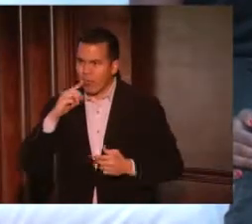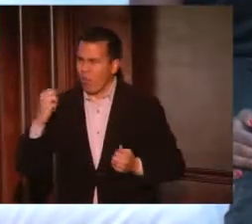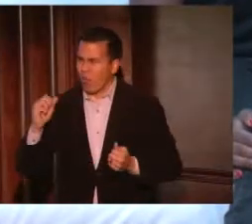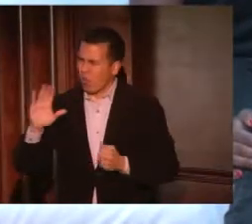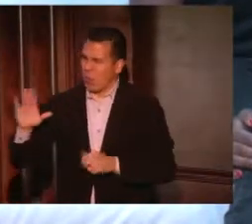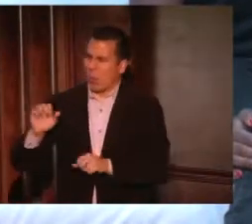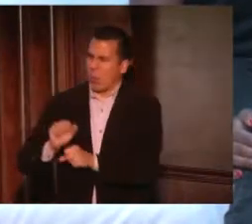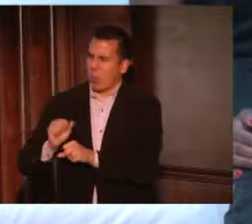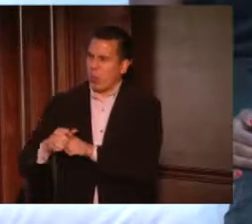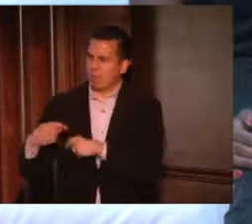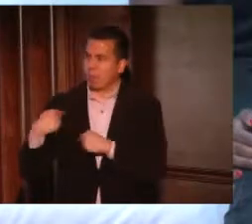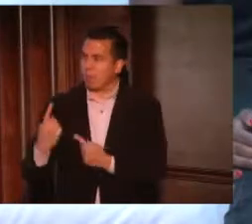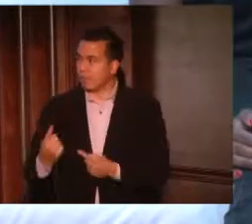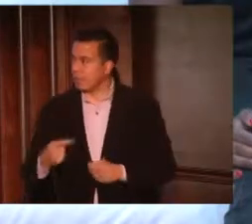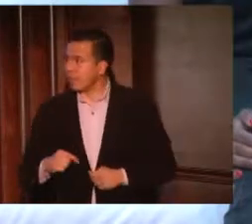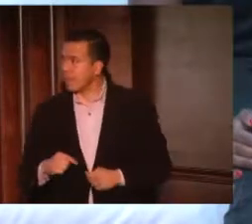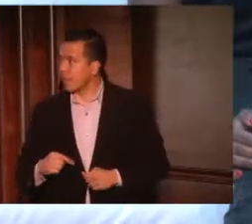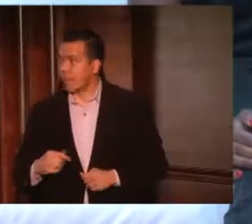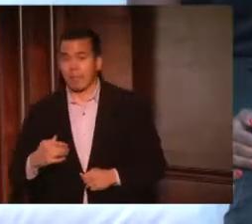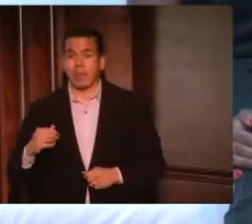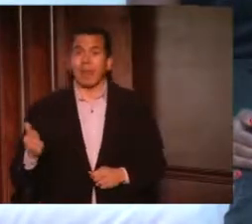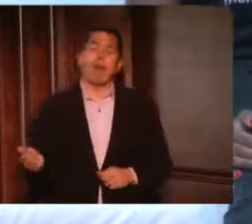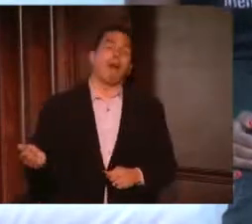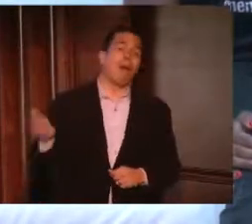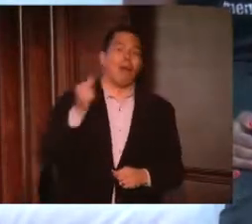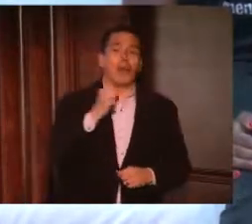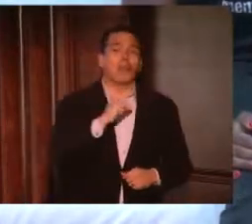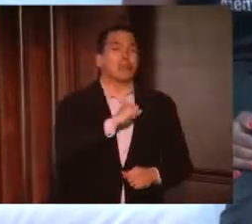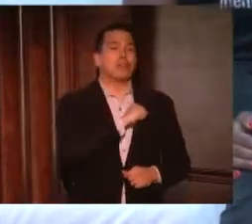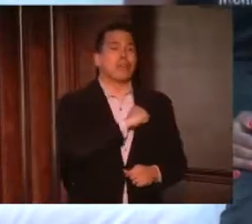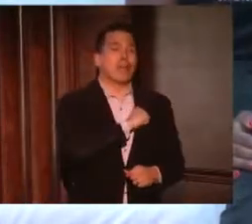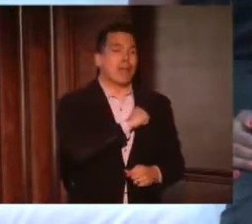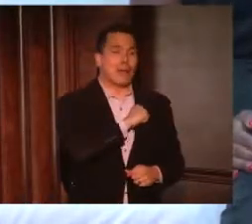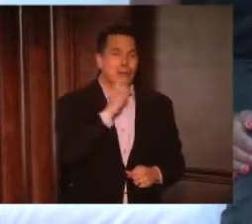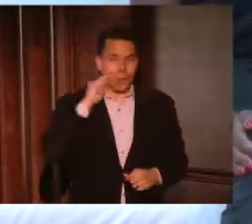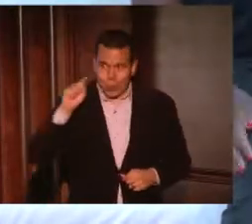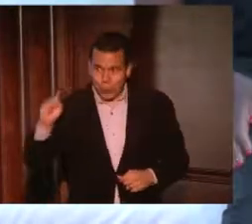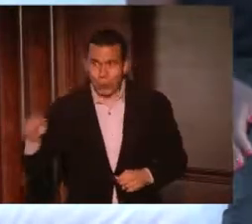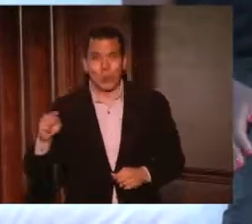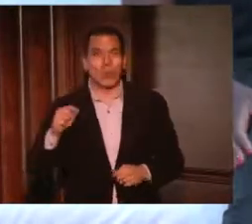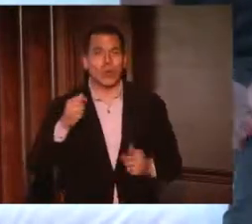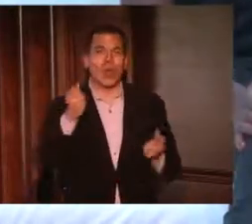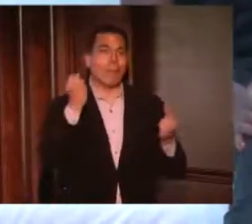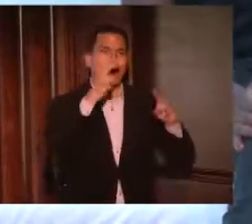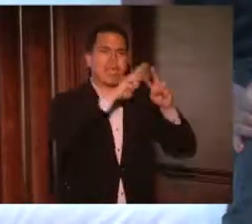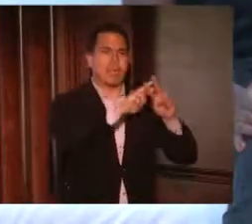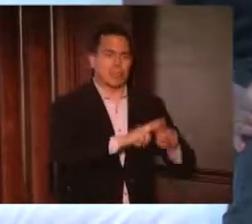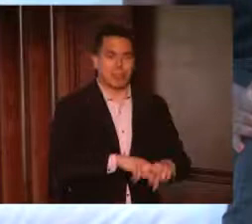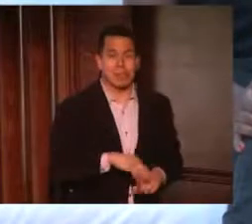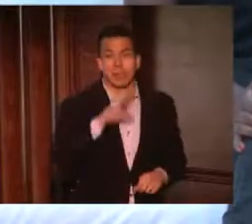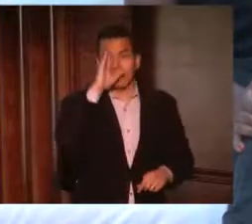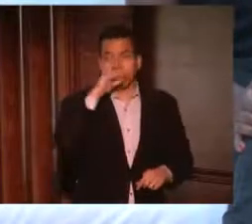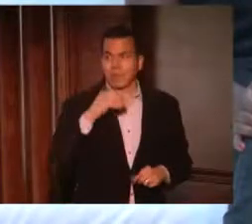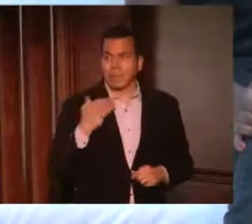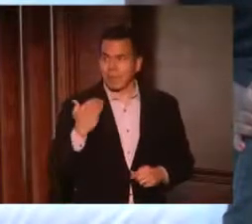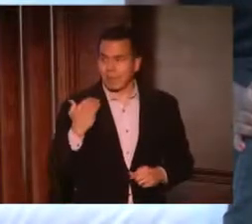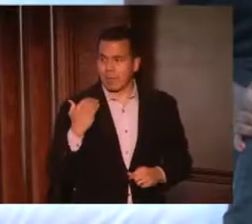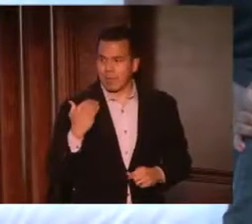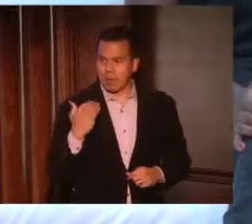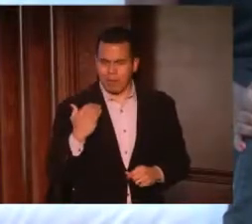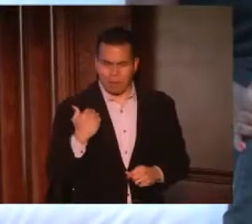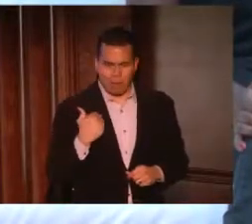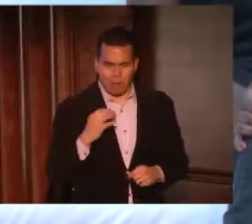just going to do one more shout out for another. There are so many hashtags on so many things these days. In October, we were joking about this